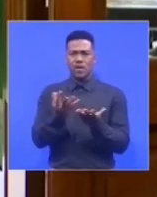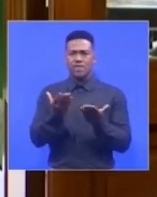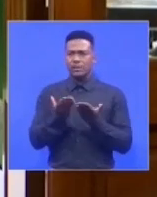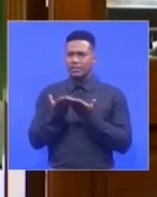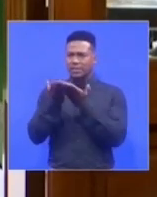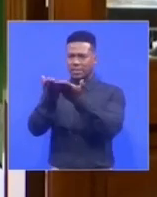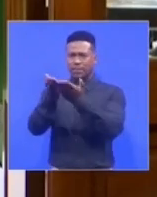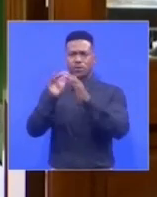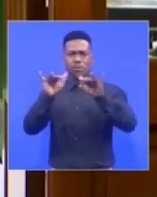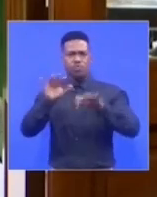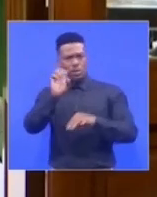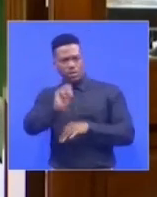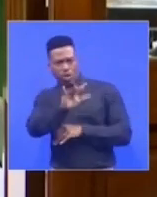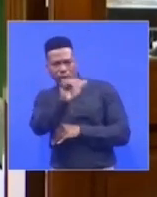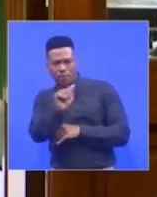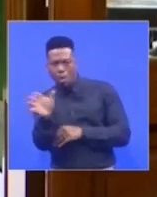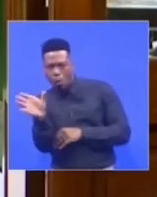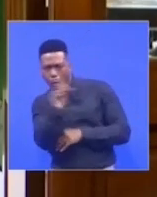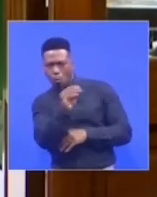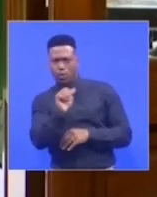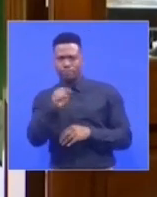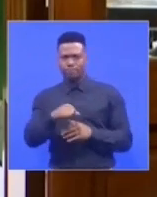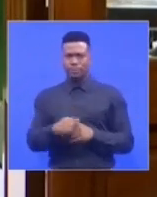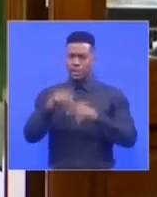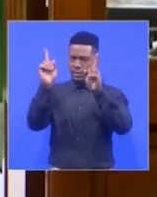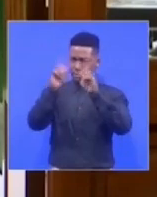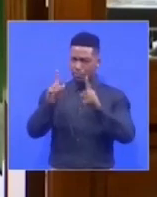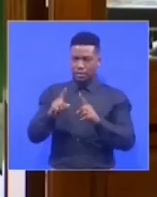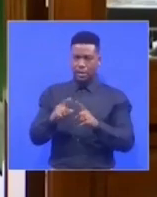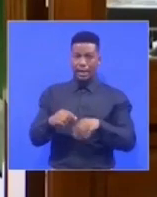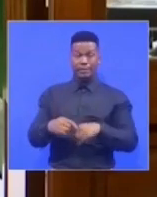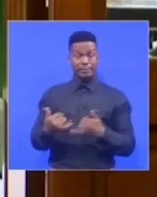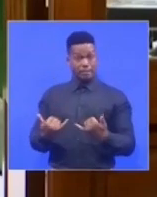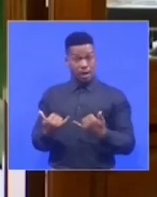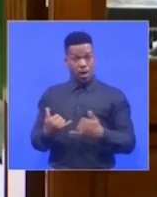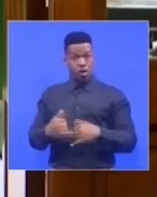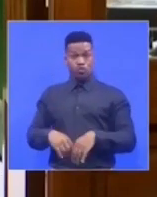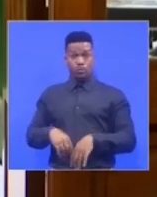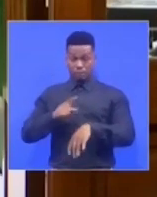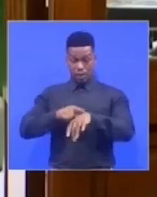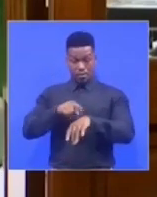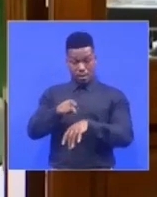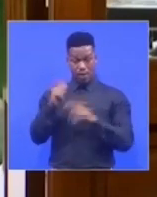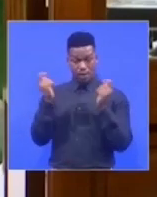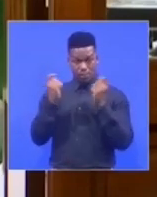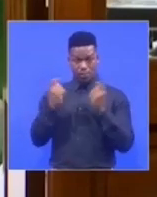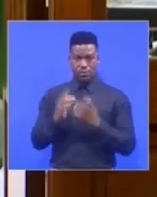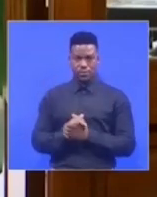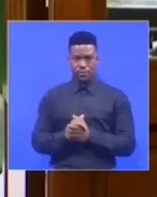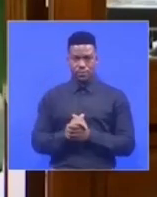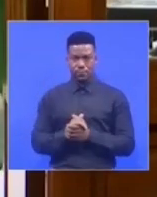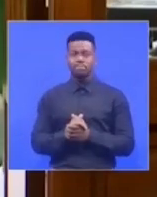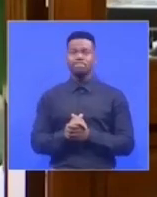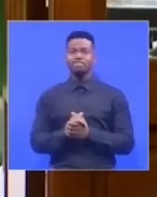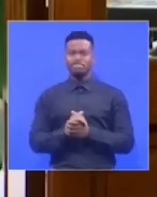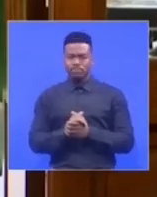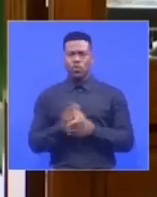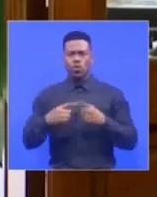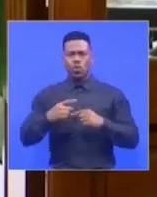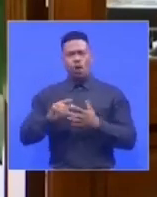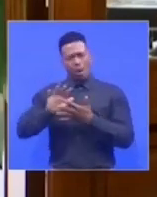people of South Africa, especially during this festive season. We appreciate your